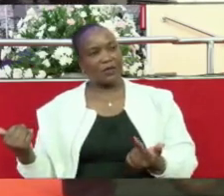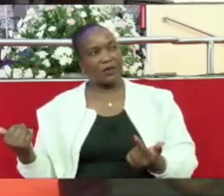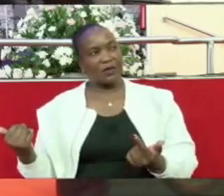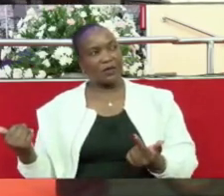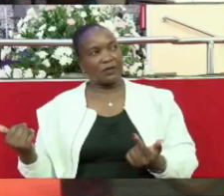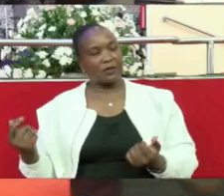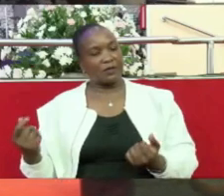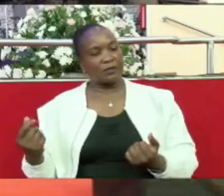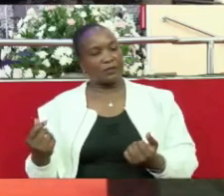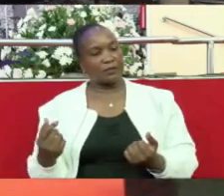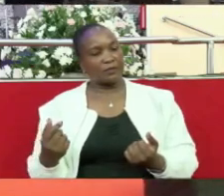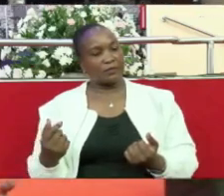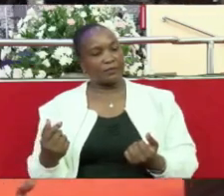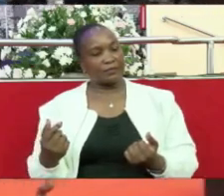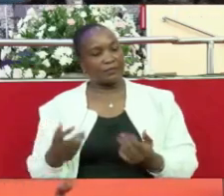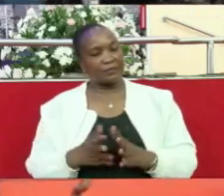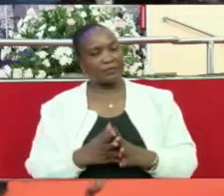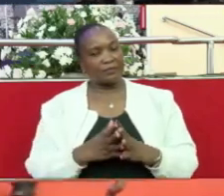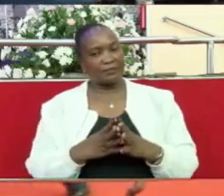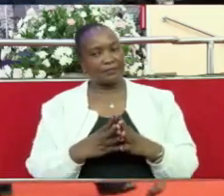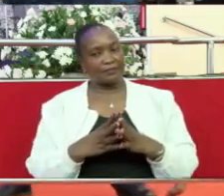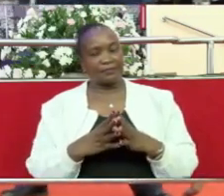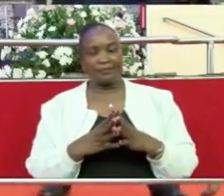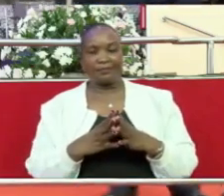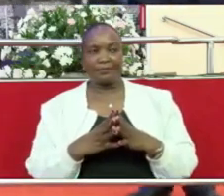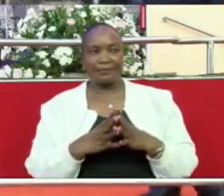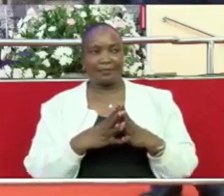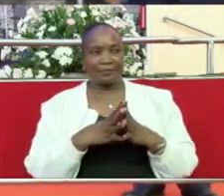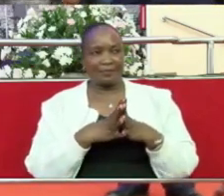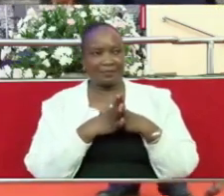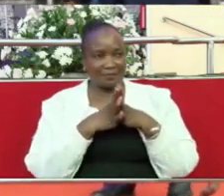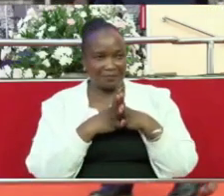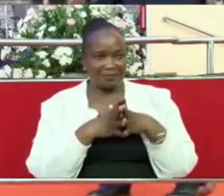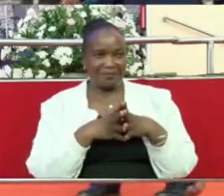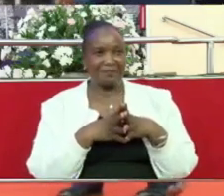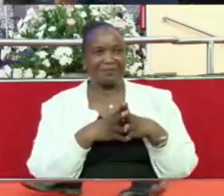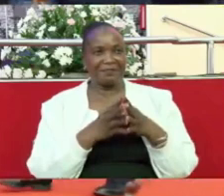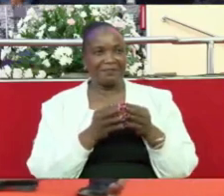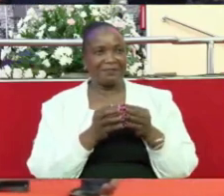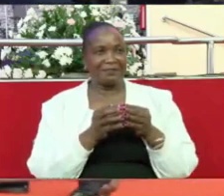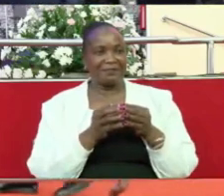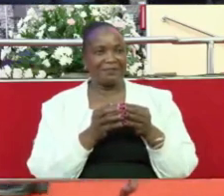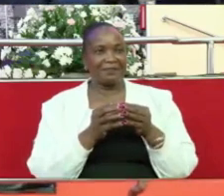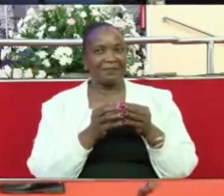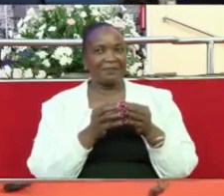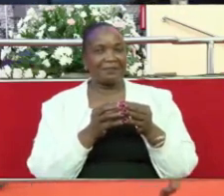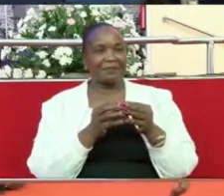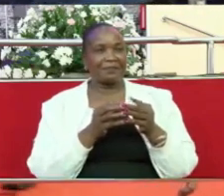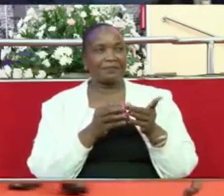But the day they wanted to report, or they were expected to report, the same name was taken to my MD.